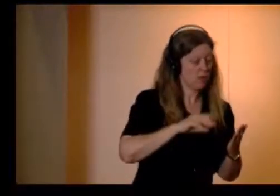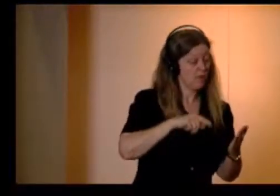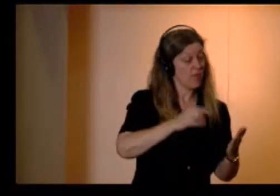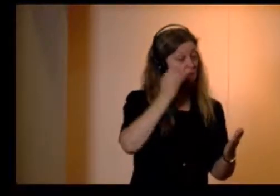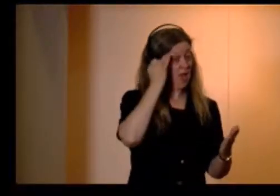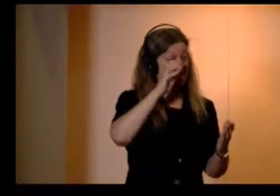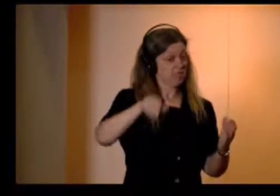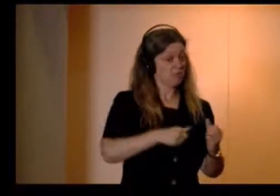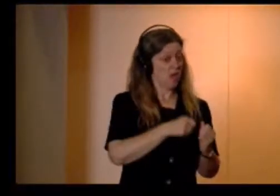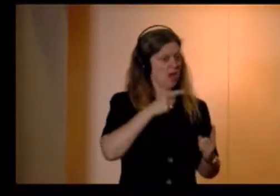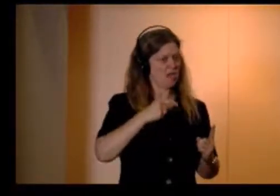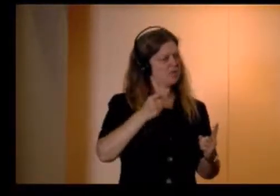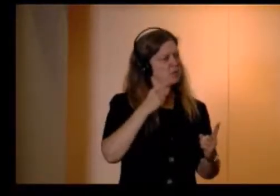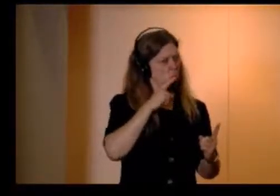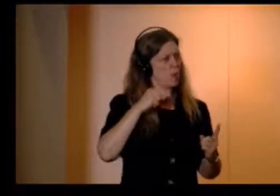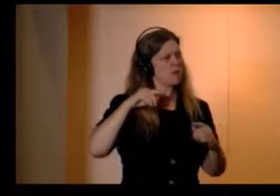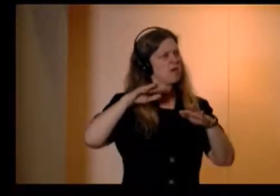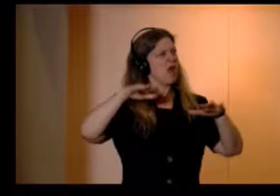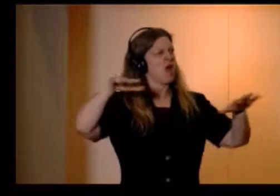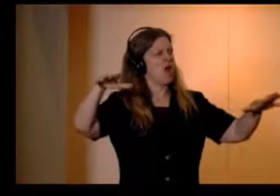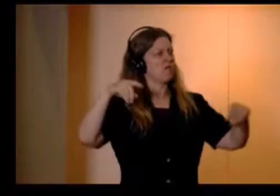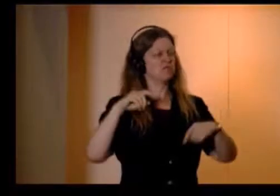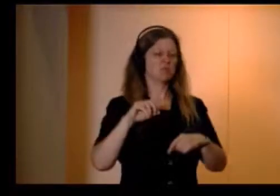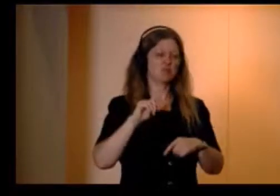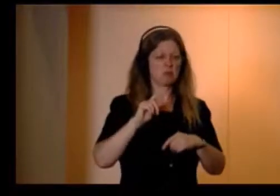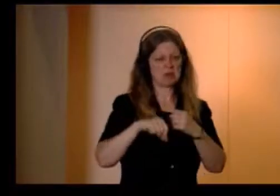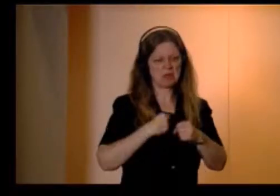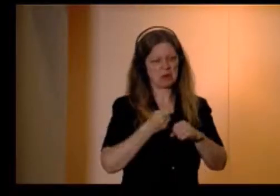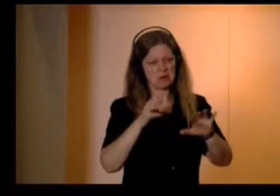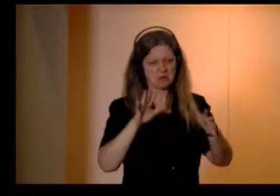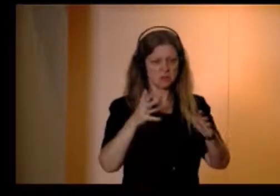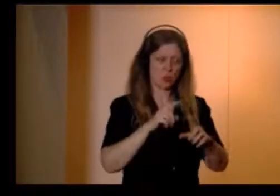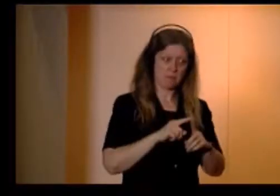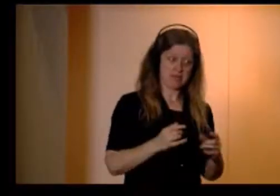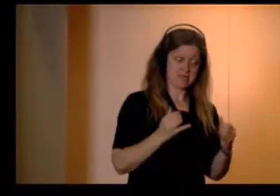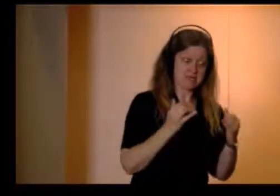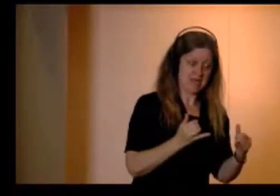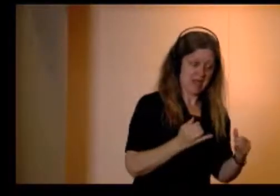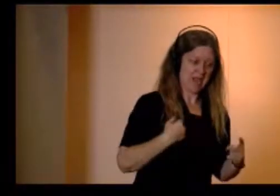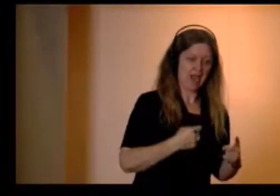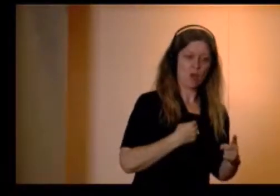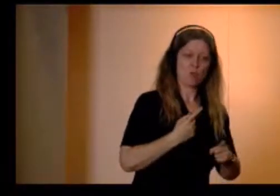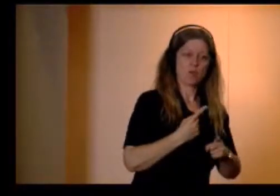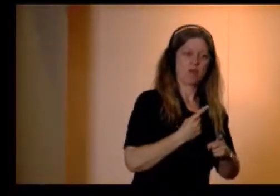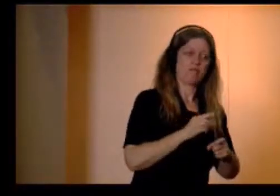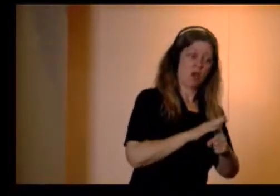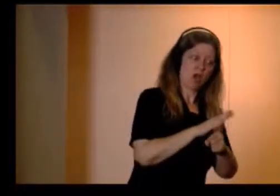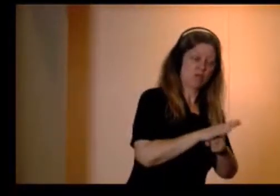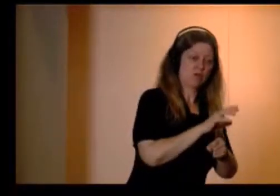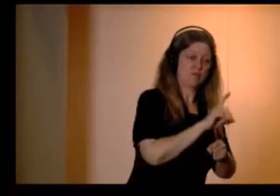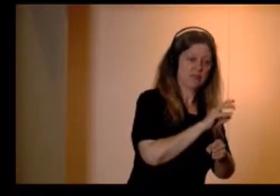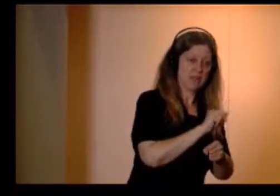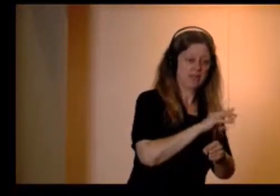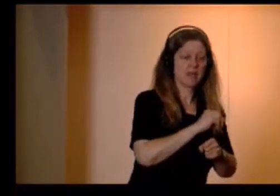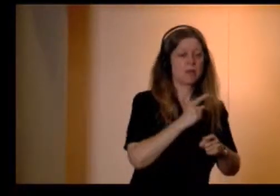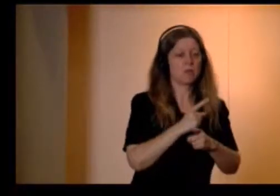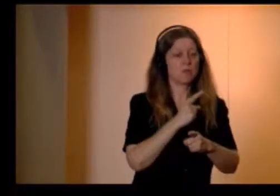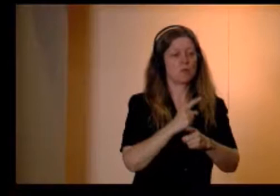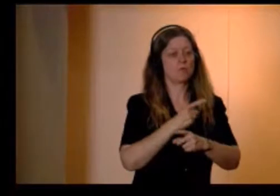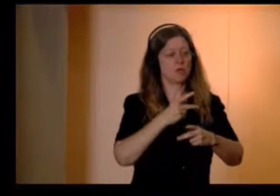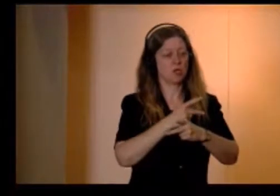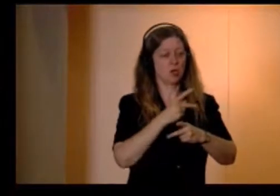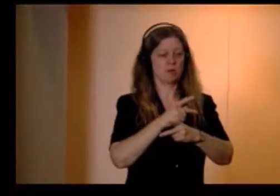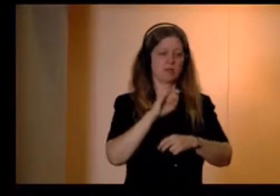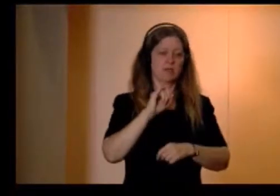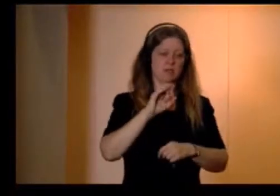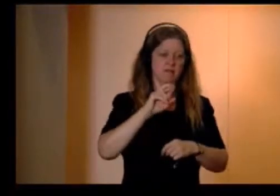we're just now coming to the point where we have enough data, the appropriate computational infrastructure,